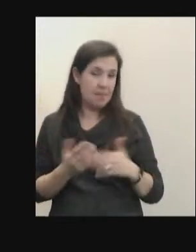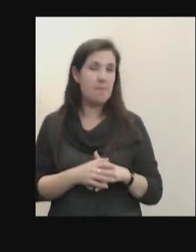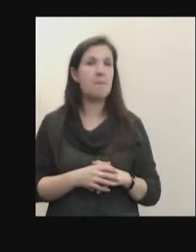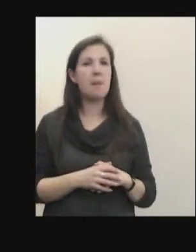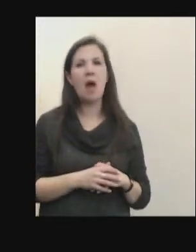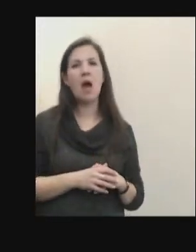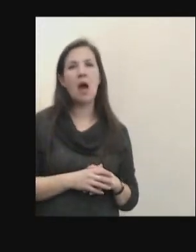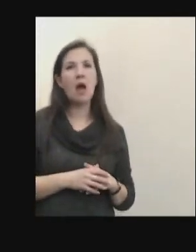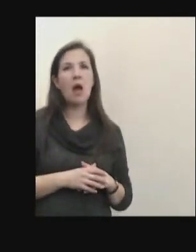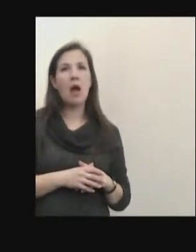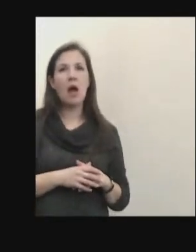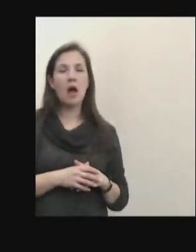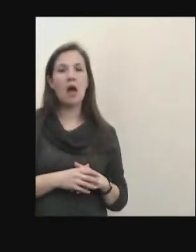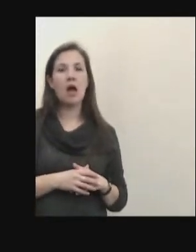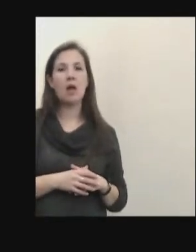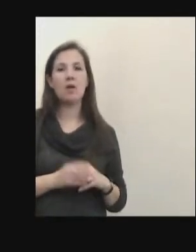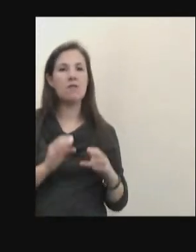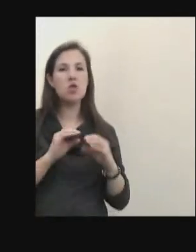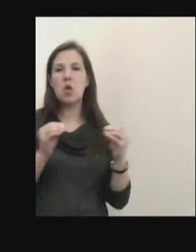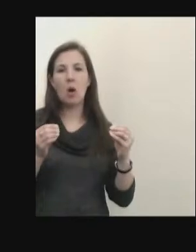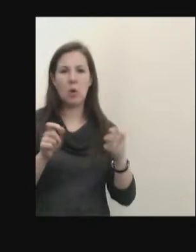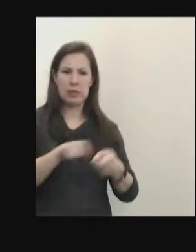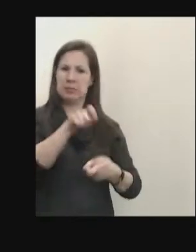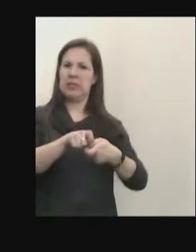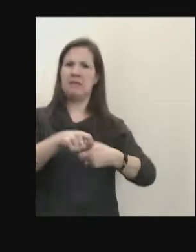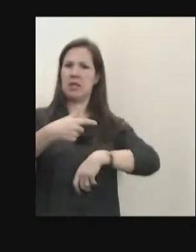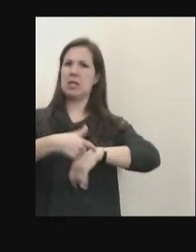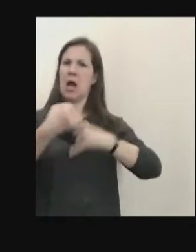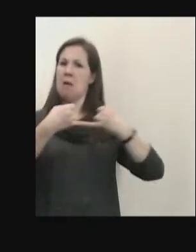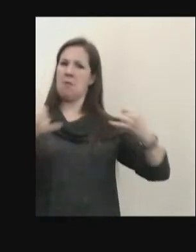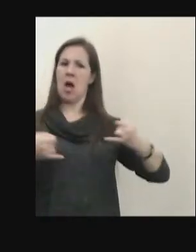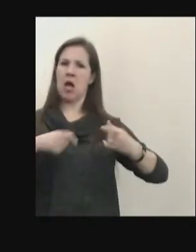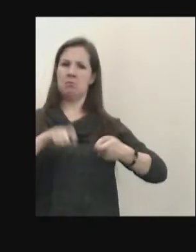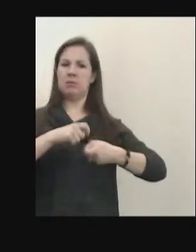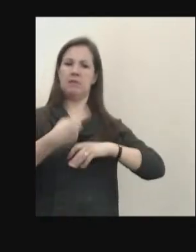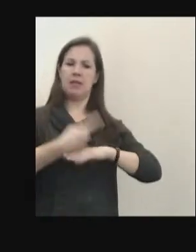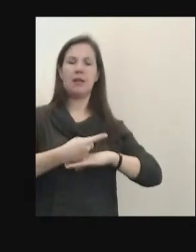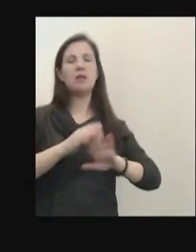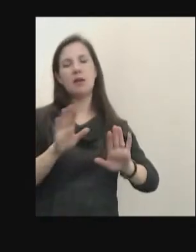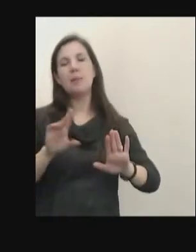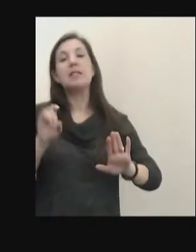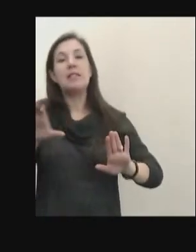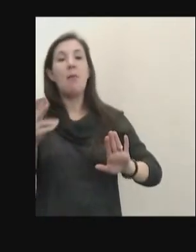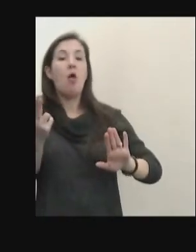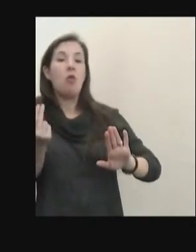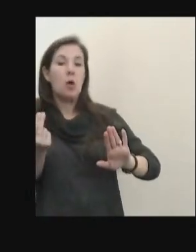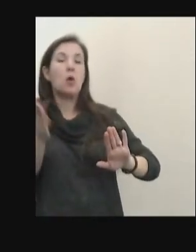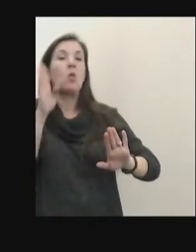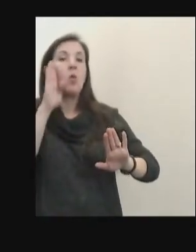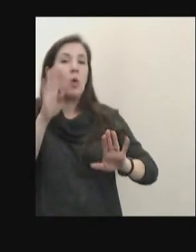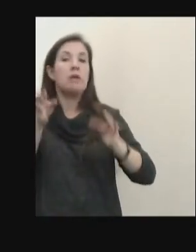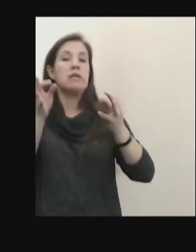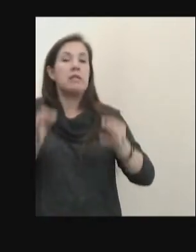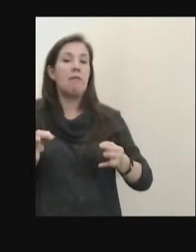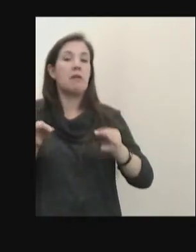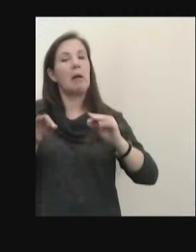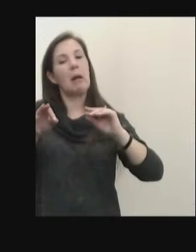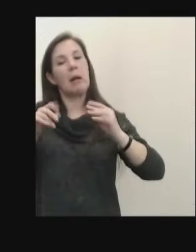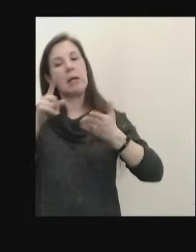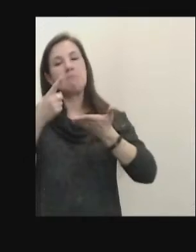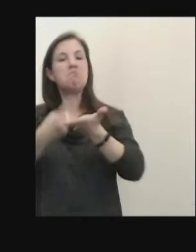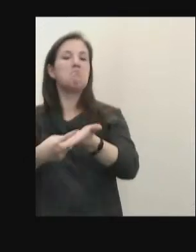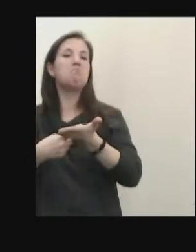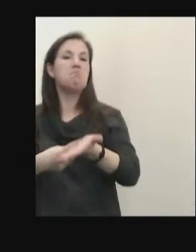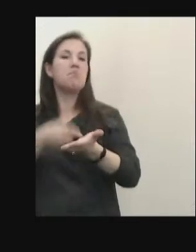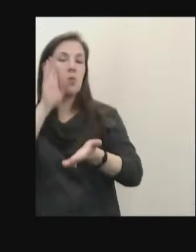we've got no time set saying here's the date other than December 13th. That's the day in which we would definitely revisit it. We're going to look